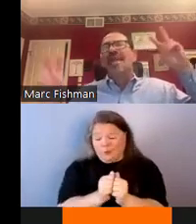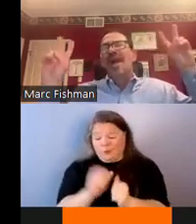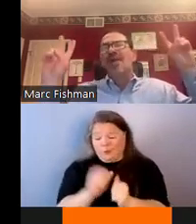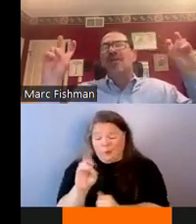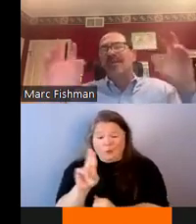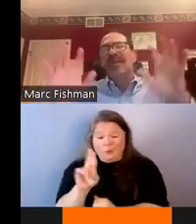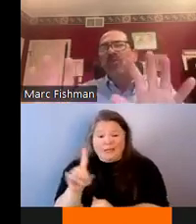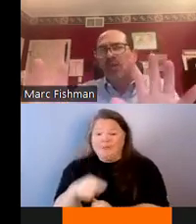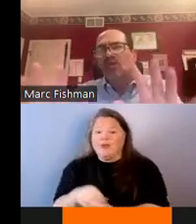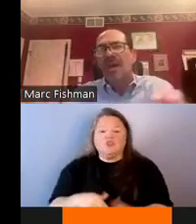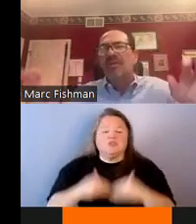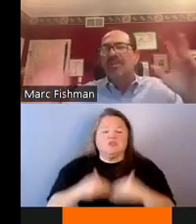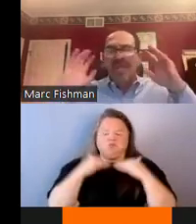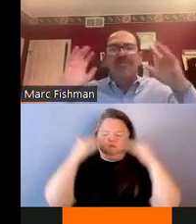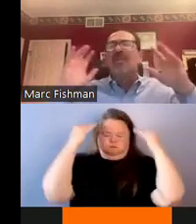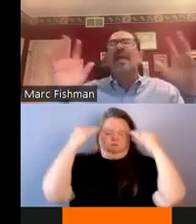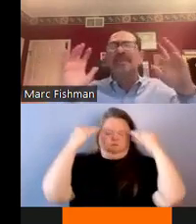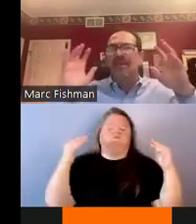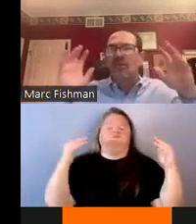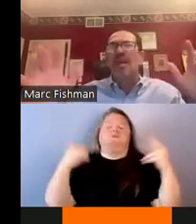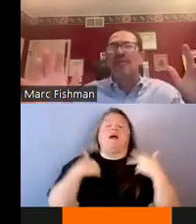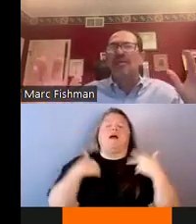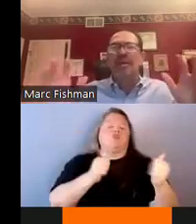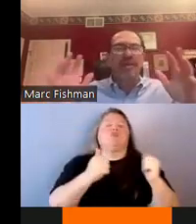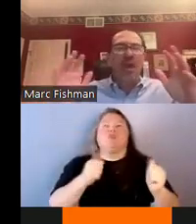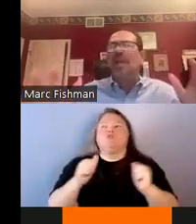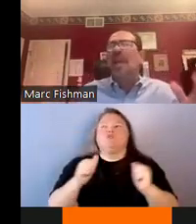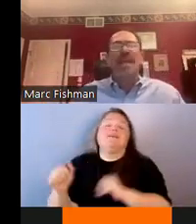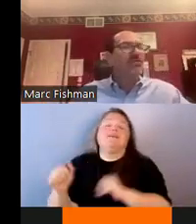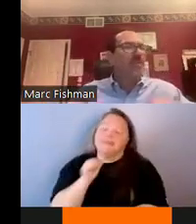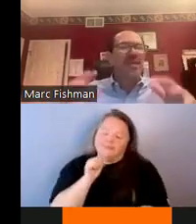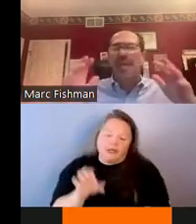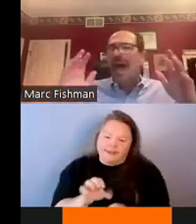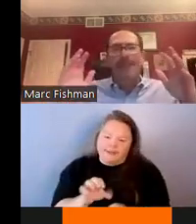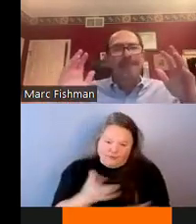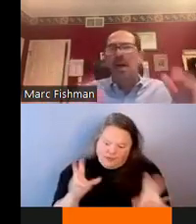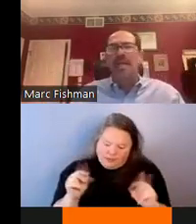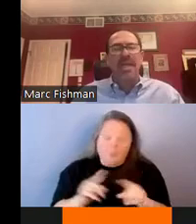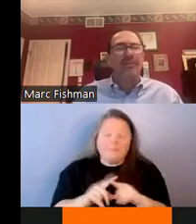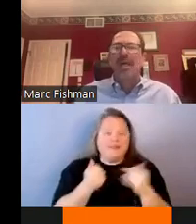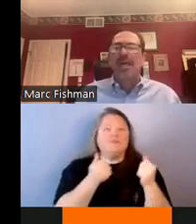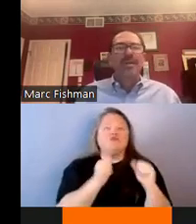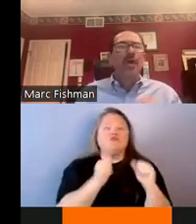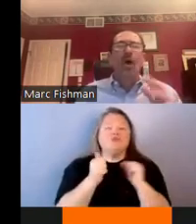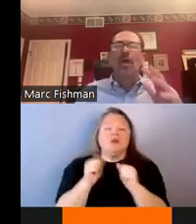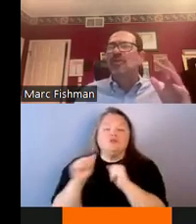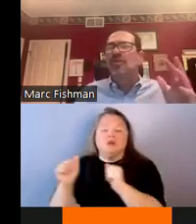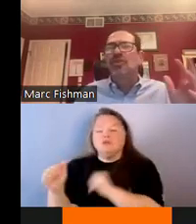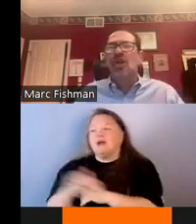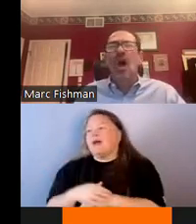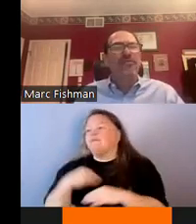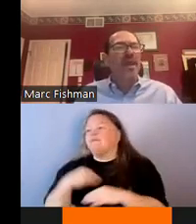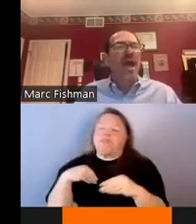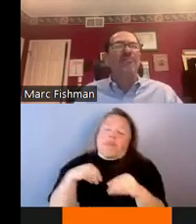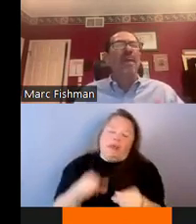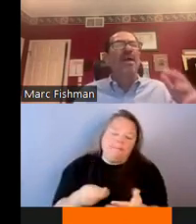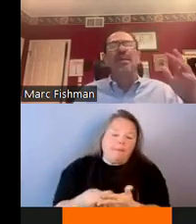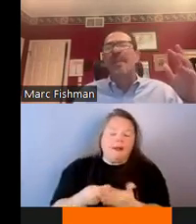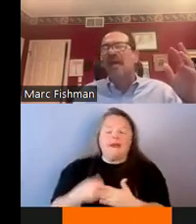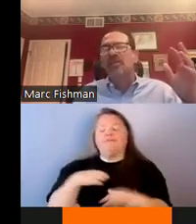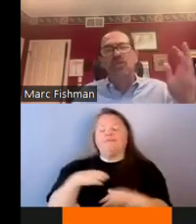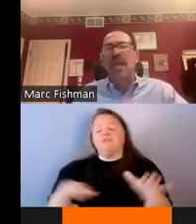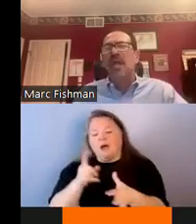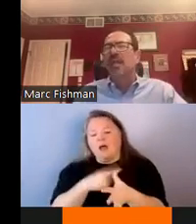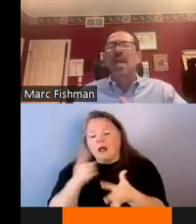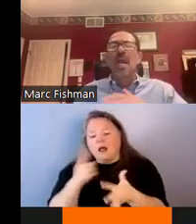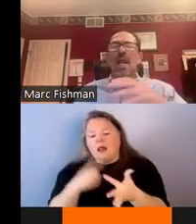they've tried everything. They haven't really tried everything, but they feel like they've tried everything, and they've tried a lot. And I've spent a lot of money, and I've done all this stuff, and I've